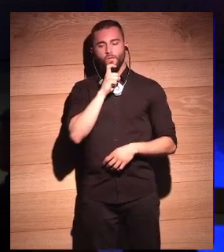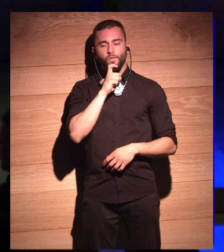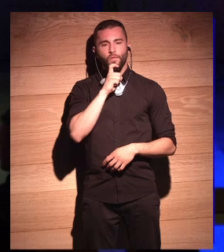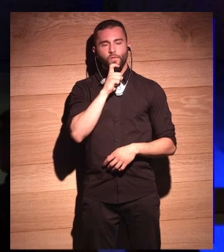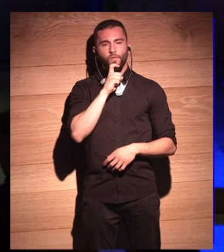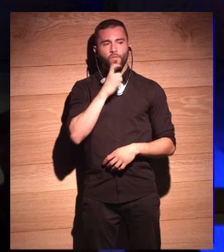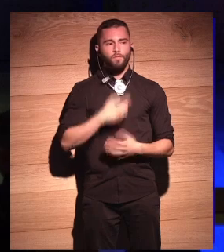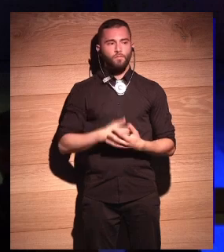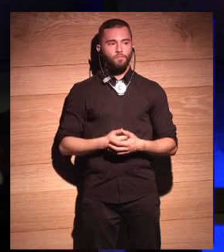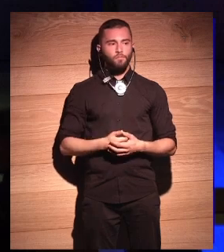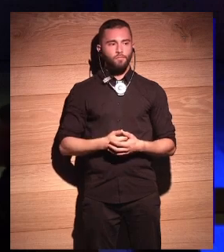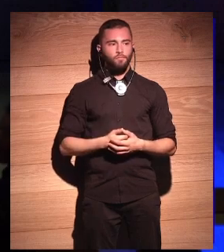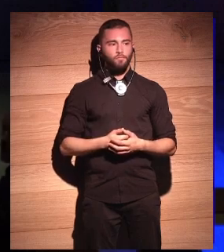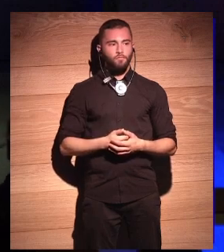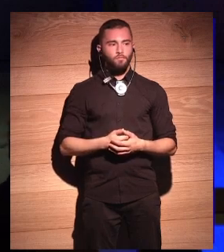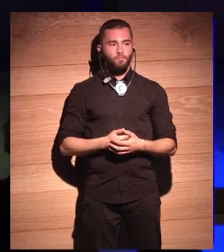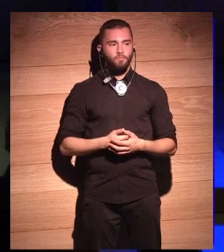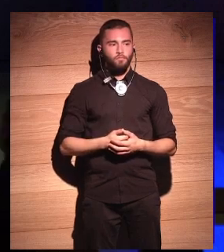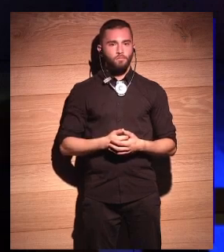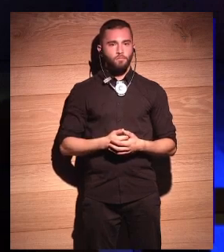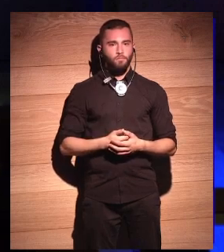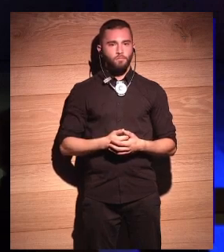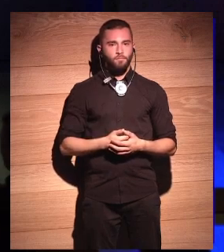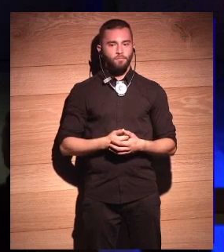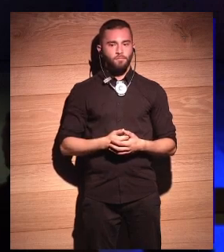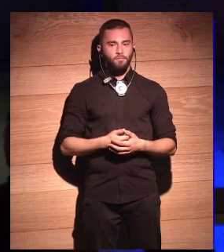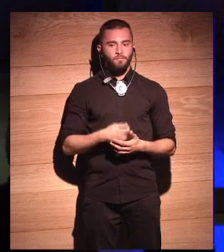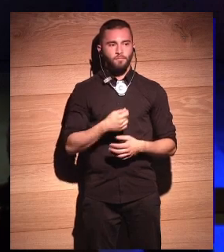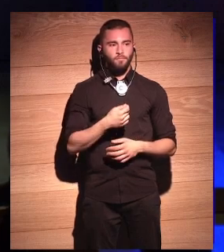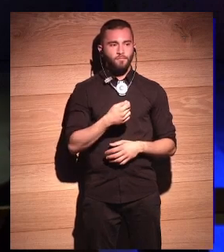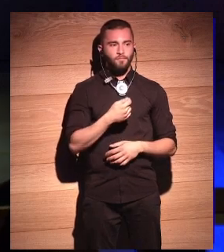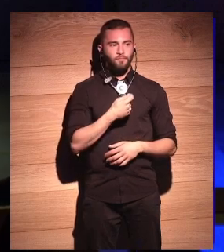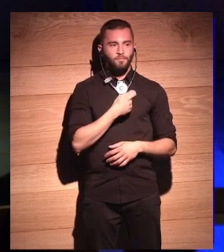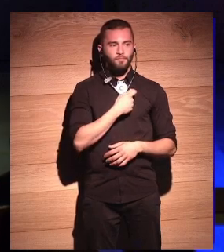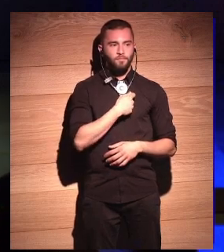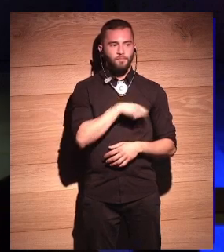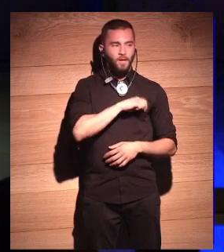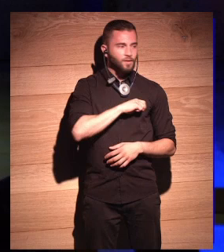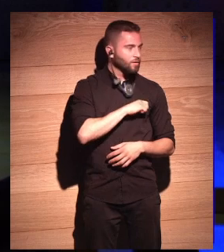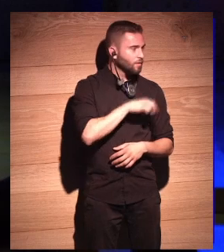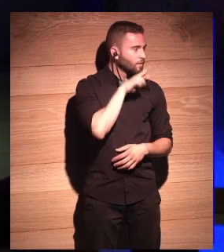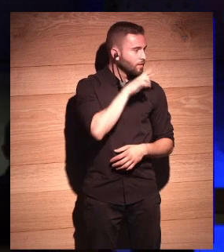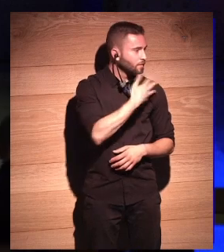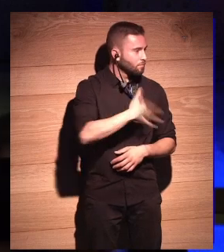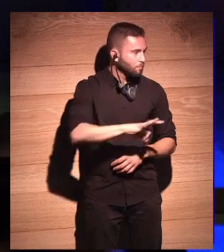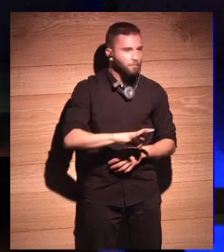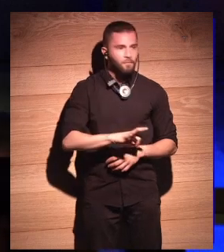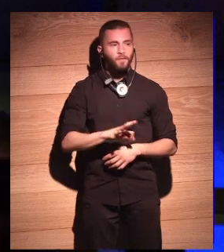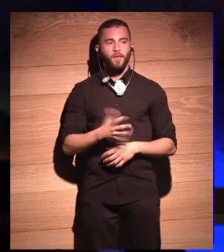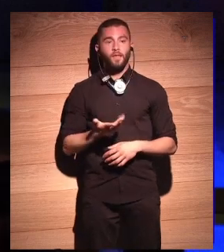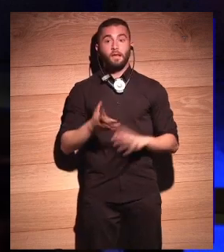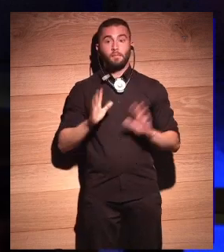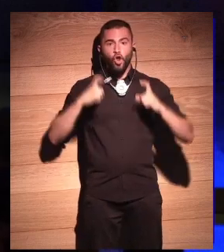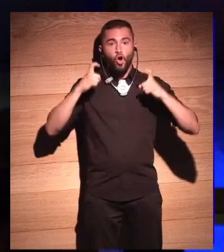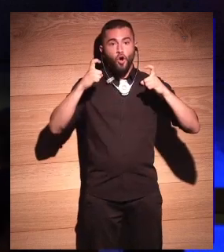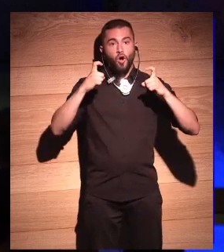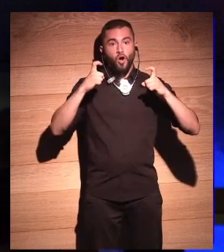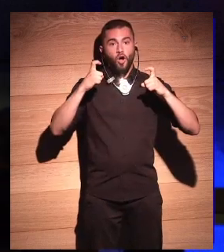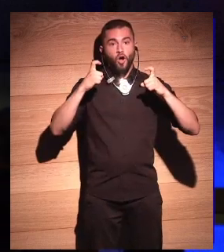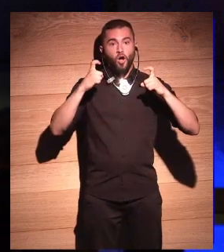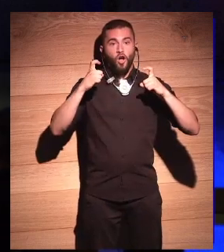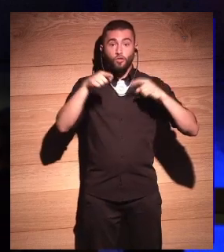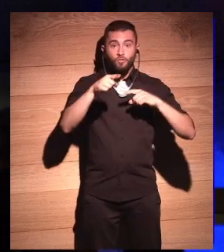en español puedo decir? No, but I think you're trying. To ask me: am I